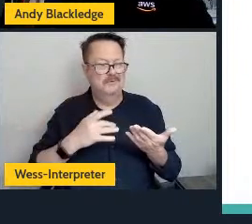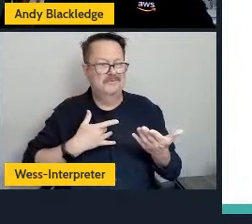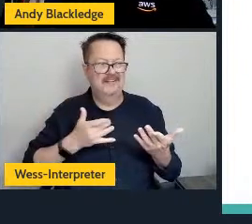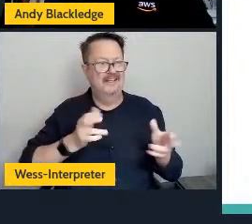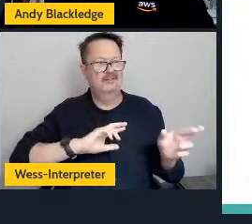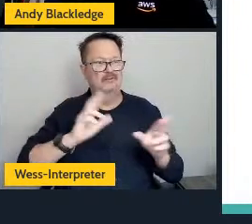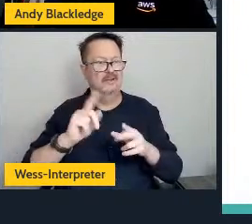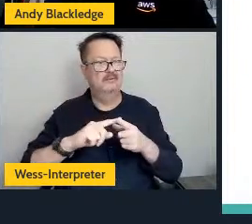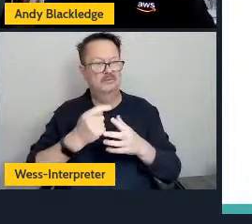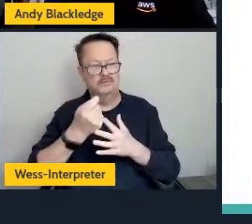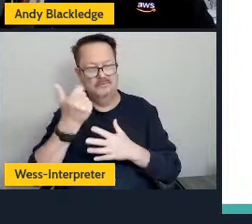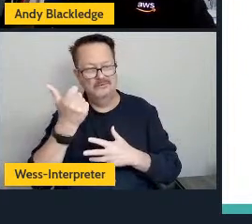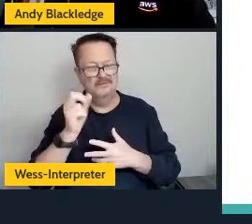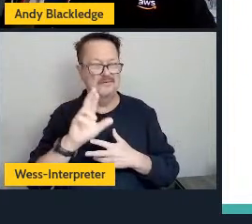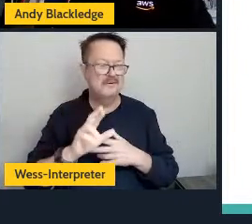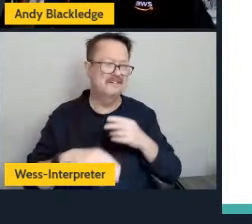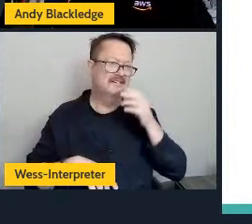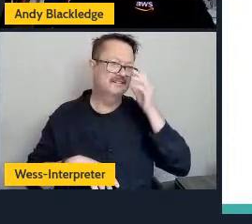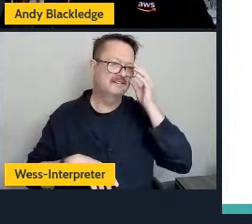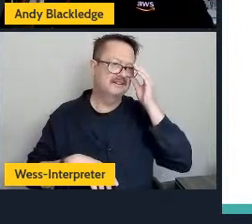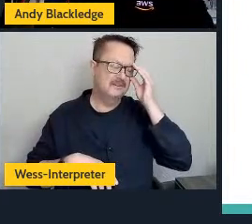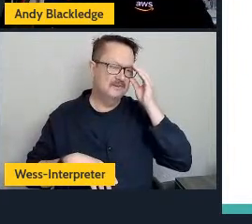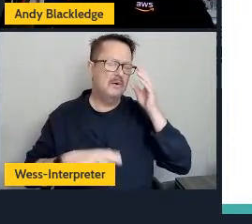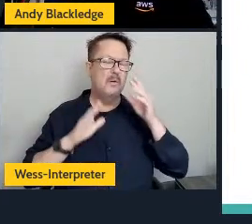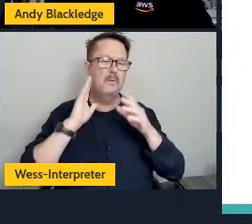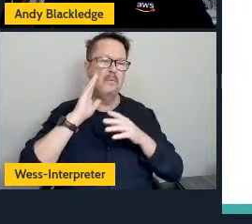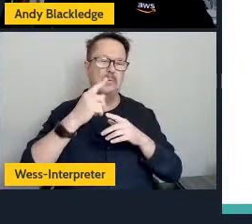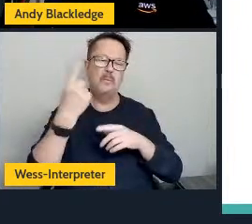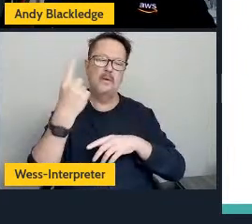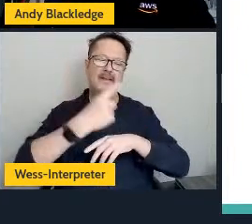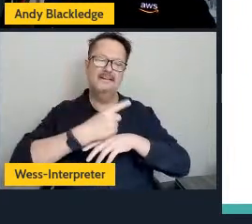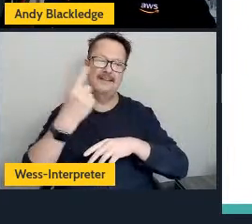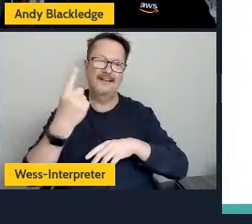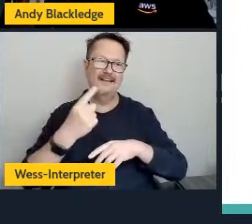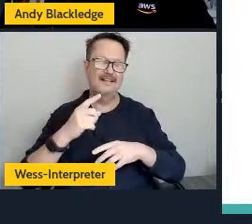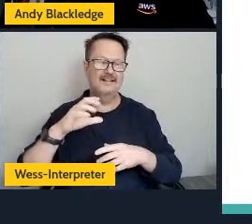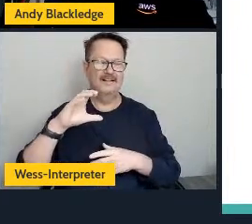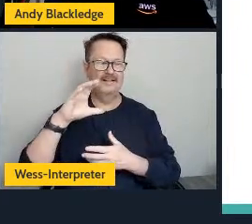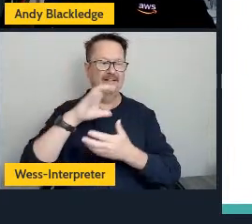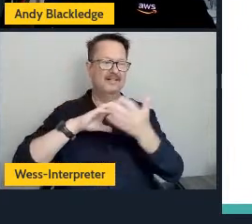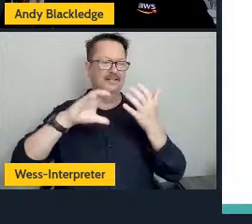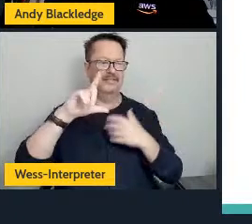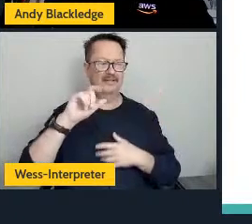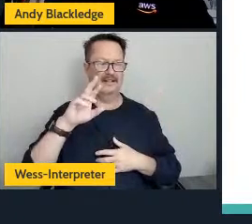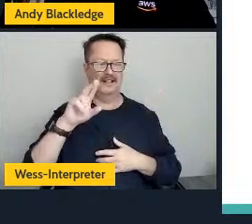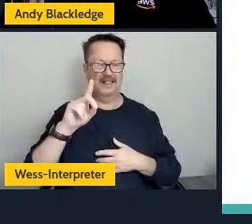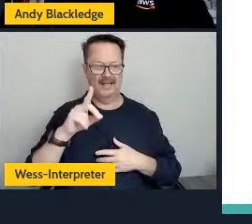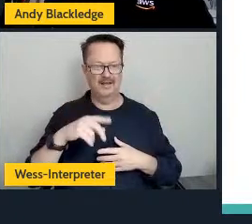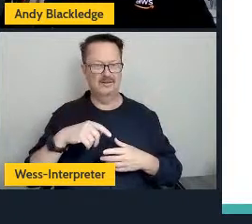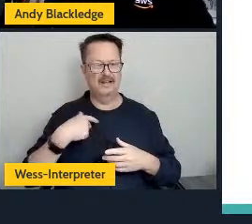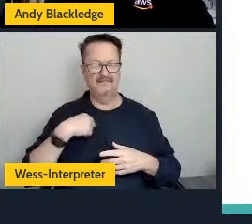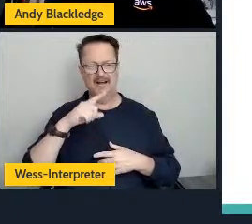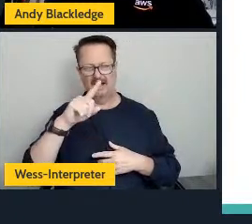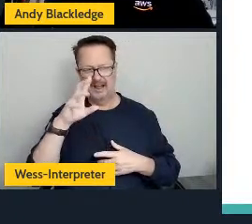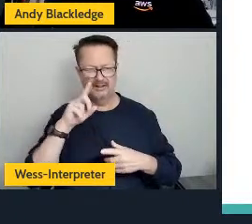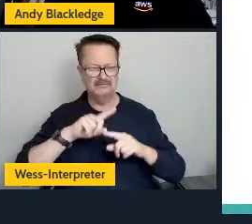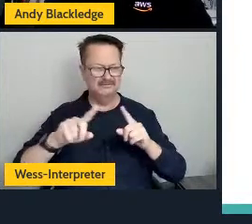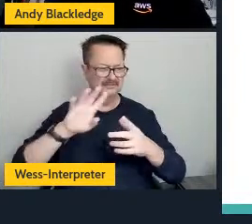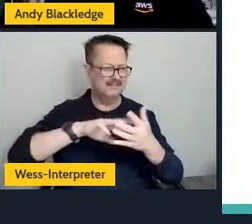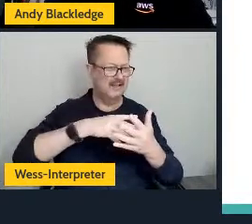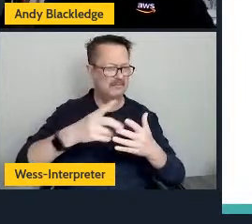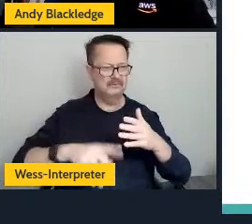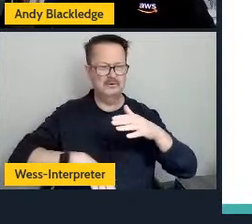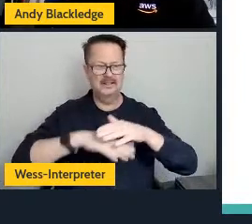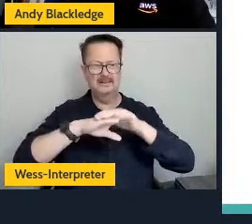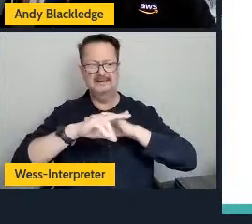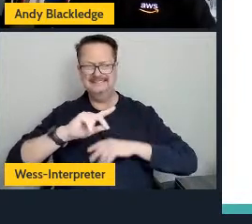removing it, or you reach the hard level. You have 100 Dynamo tables. You cannot create anymore. Like,